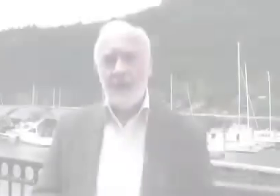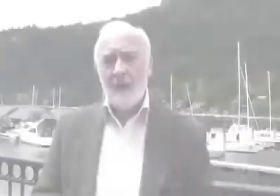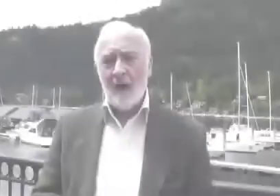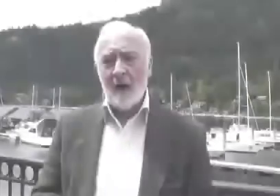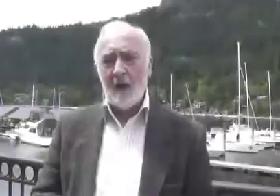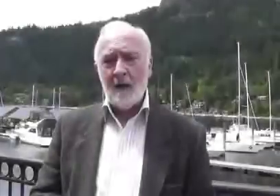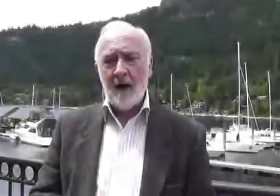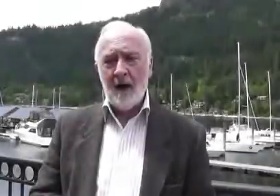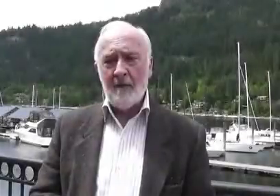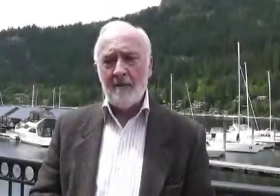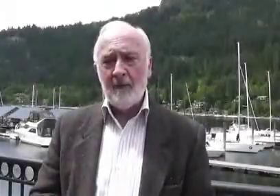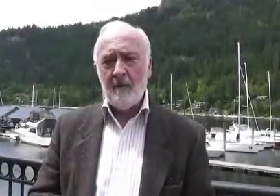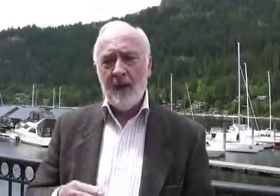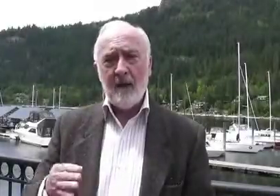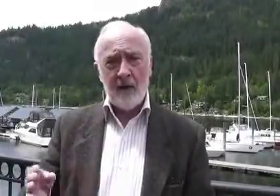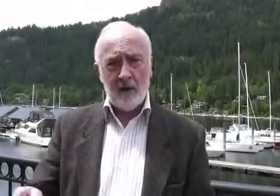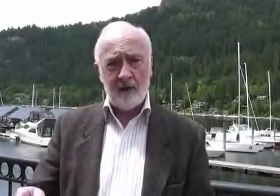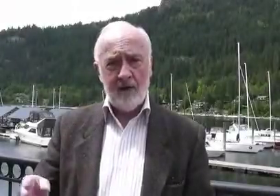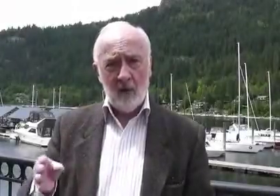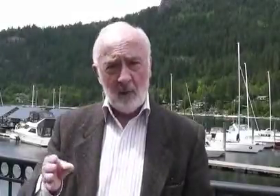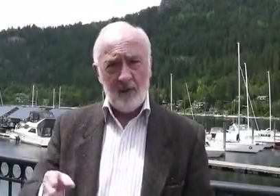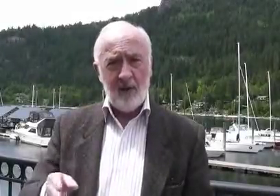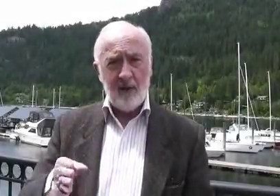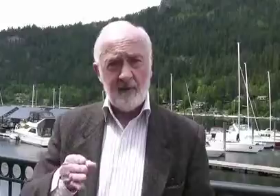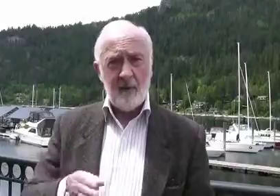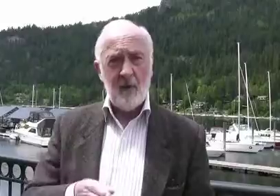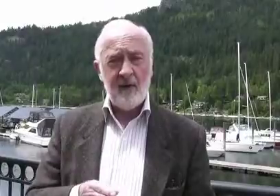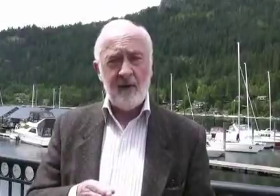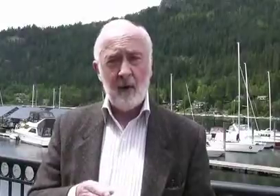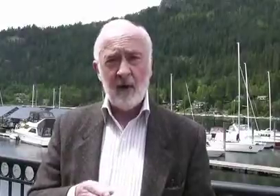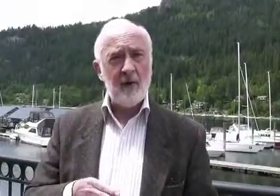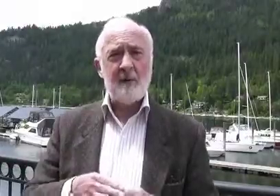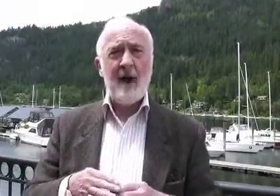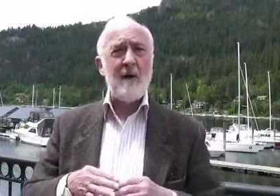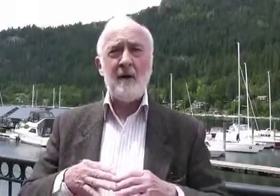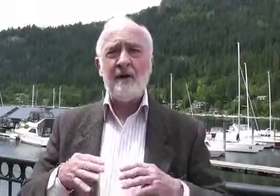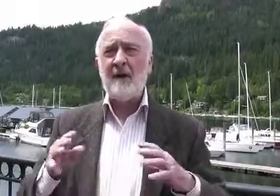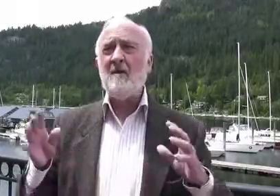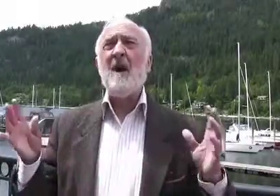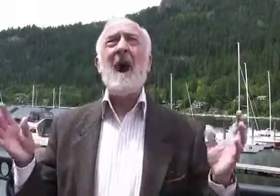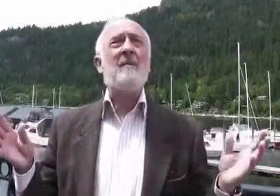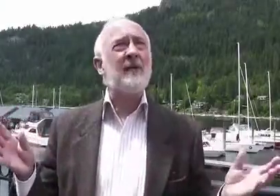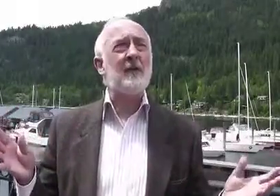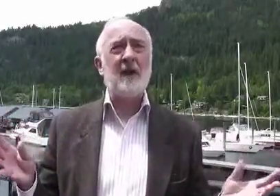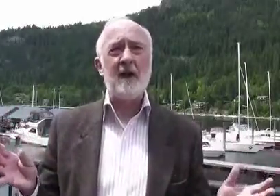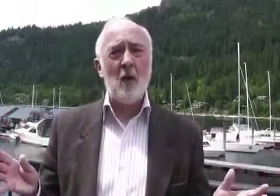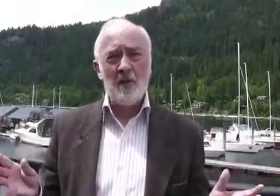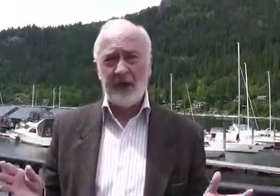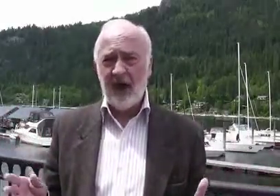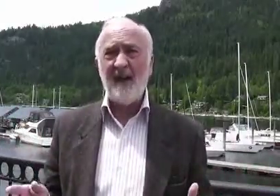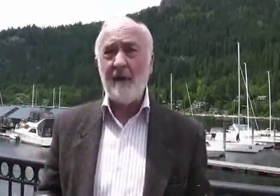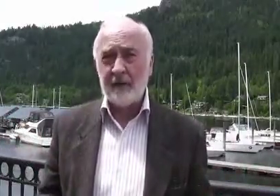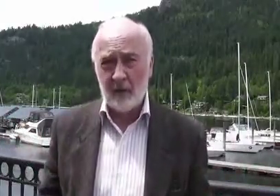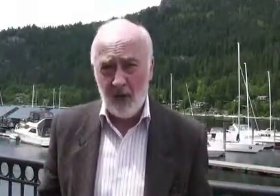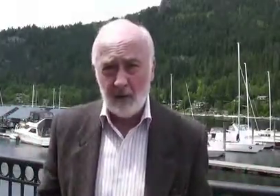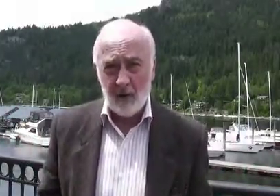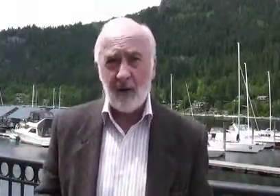Sometimes there are barriers that will prevent them from moving forward, and those barriers seem absolutely enormous